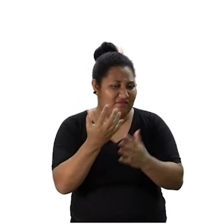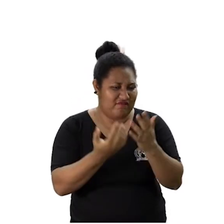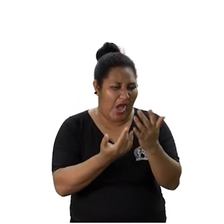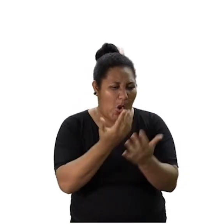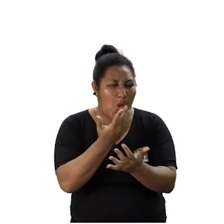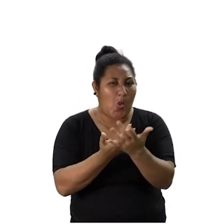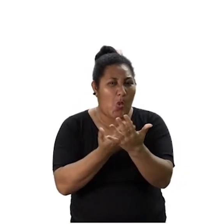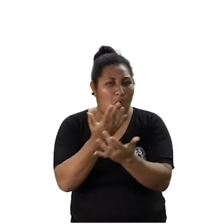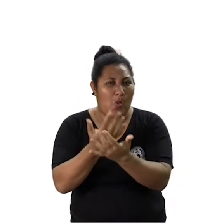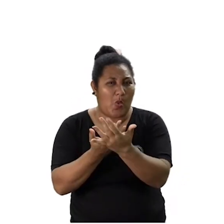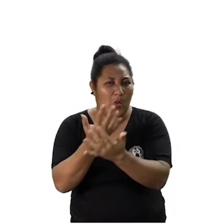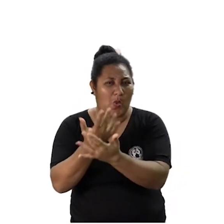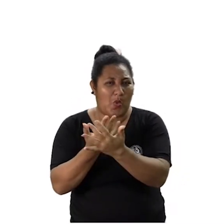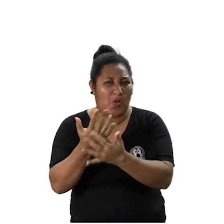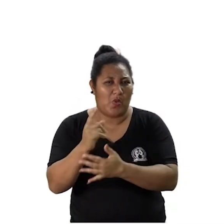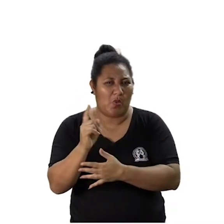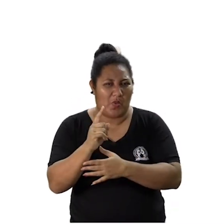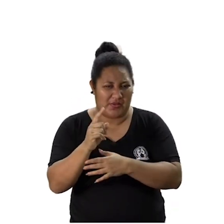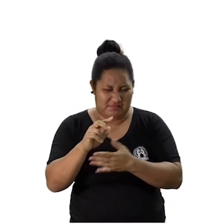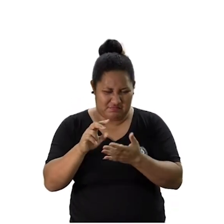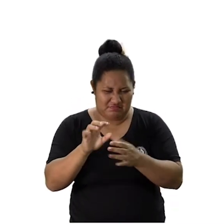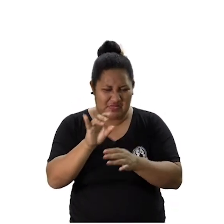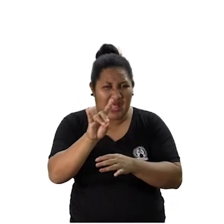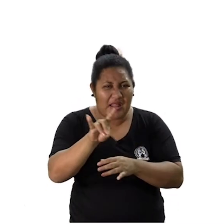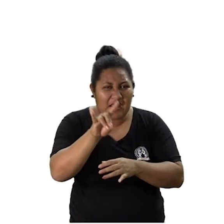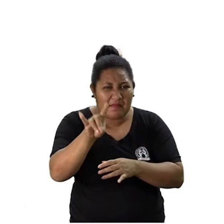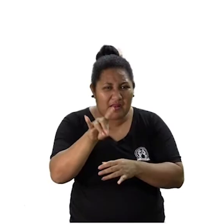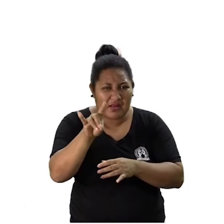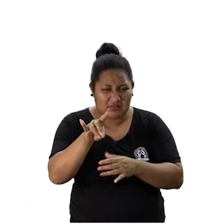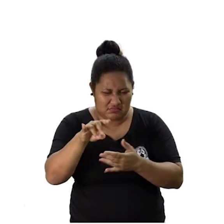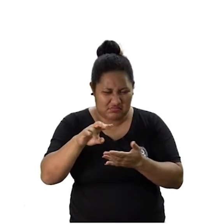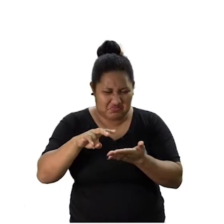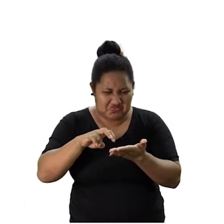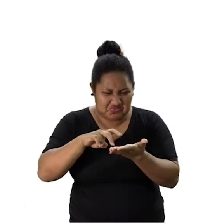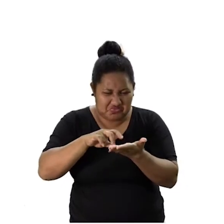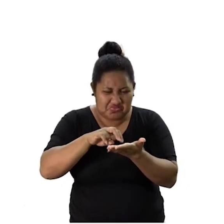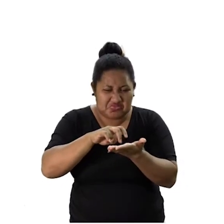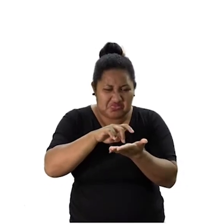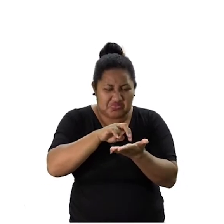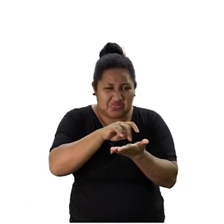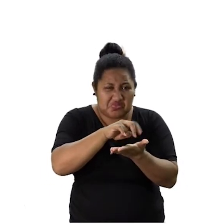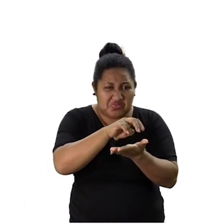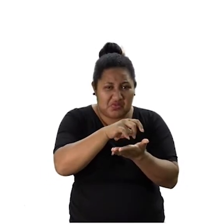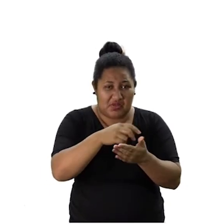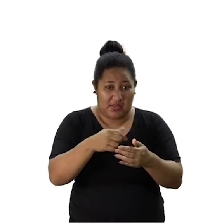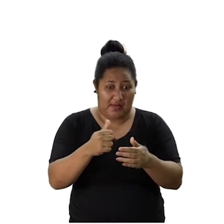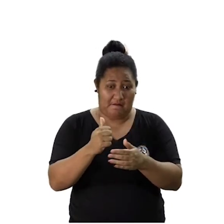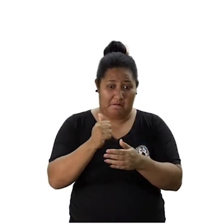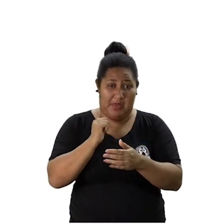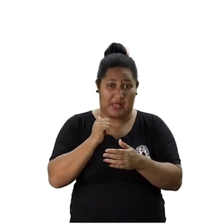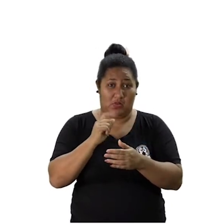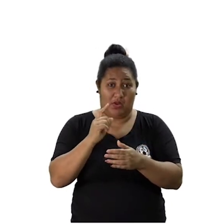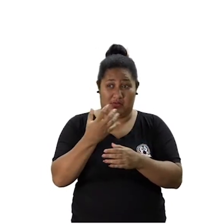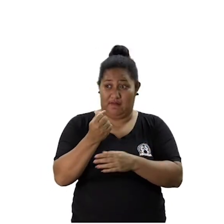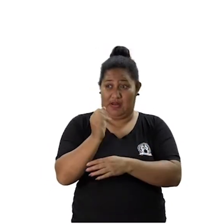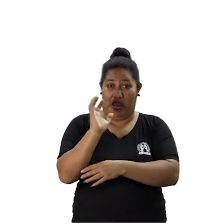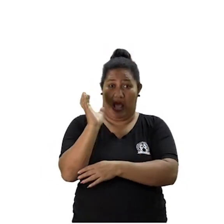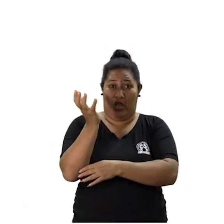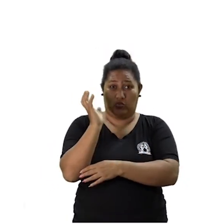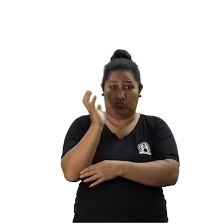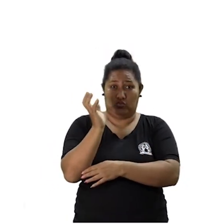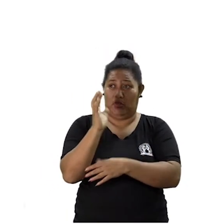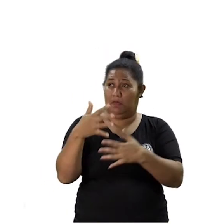vao. Ia o iniseti si mea ia waai toi tātou. The background na tu mai iei ato la au